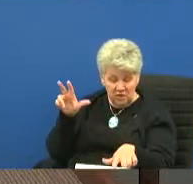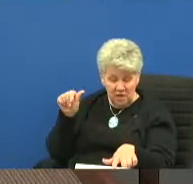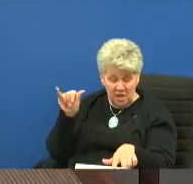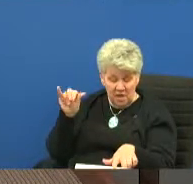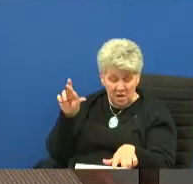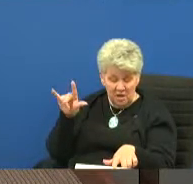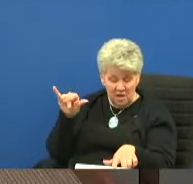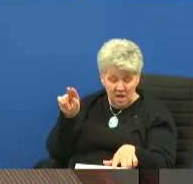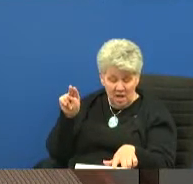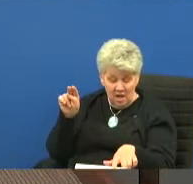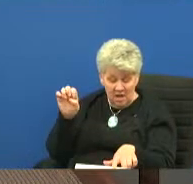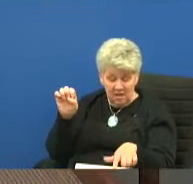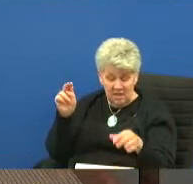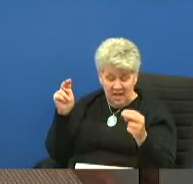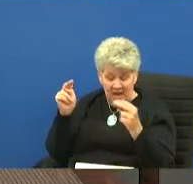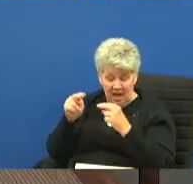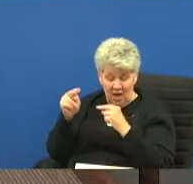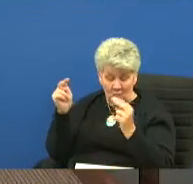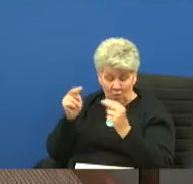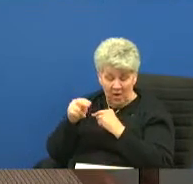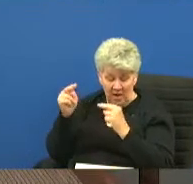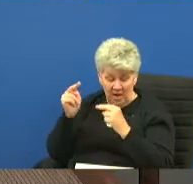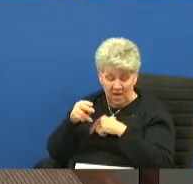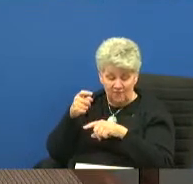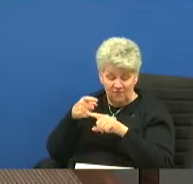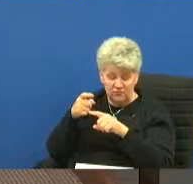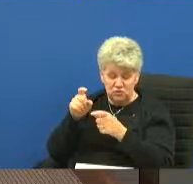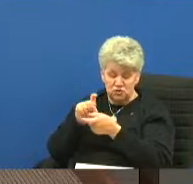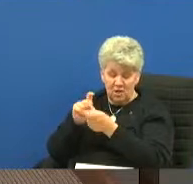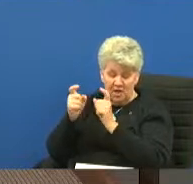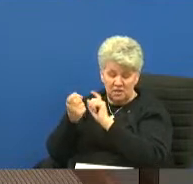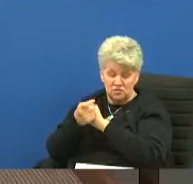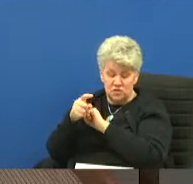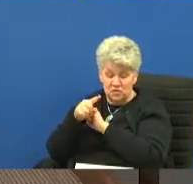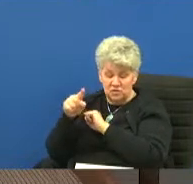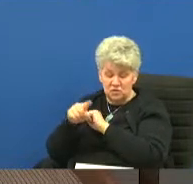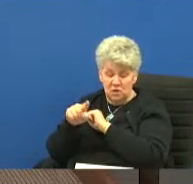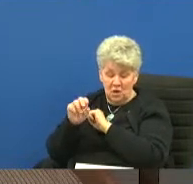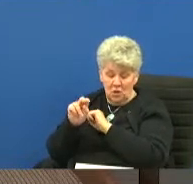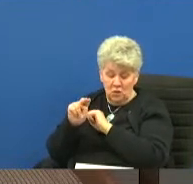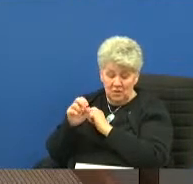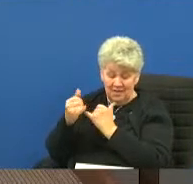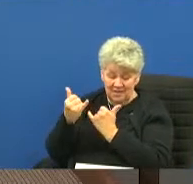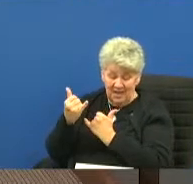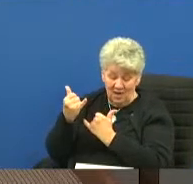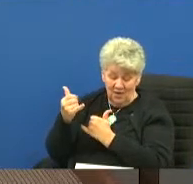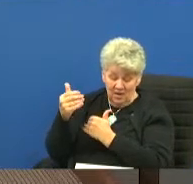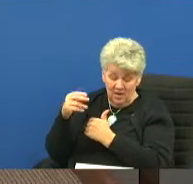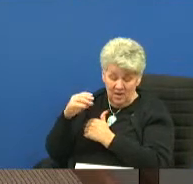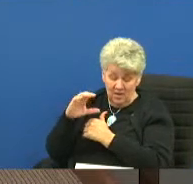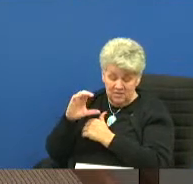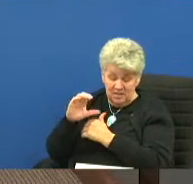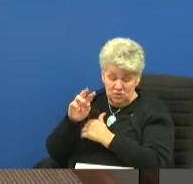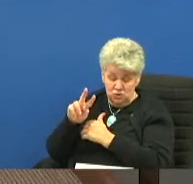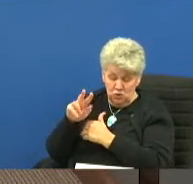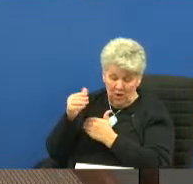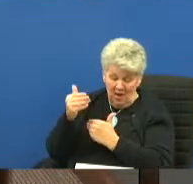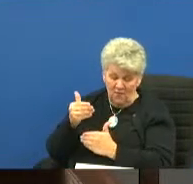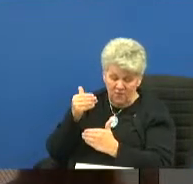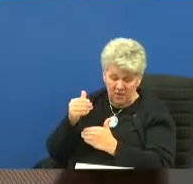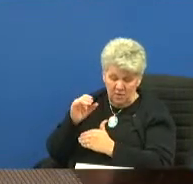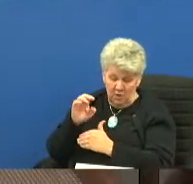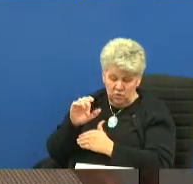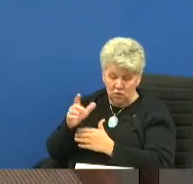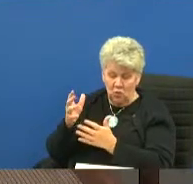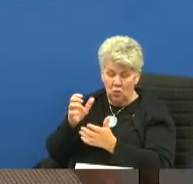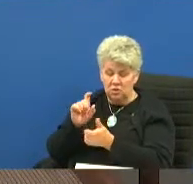commercial alcoholic beverage bar and lounge, CAB2, located on the north side of Airline Highway, west of Beechwood Drive, Council District